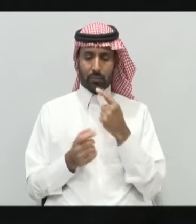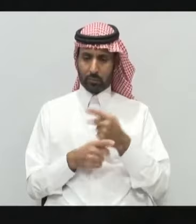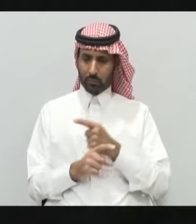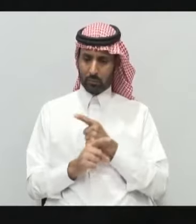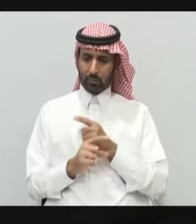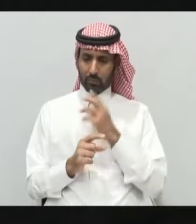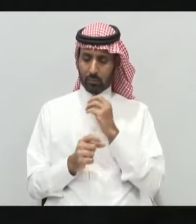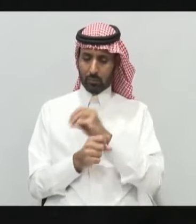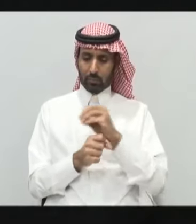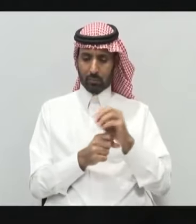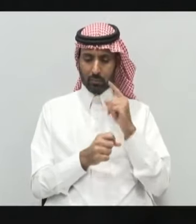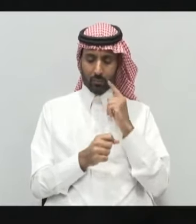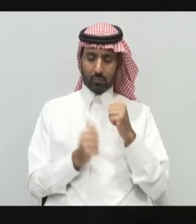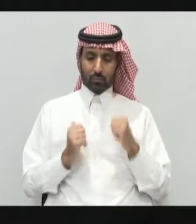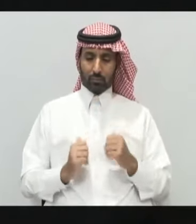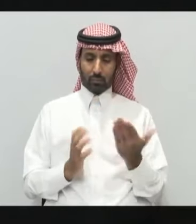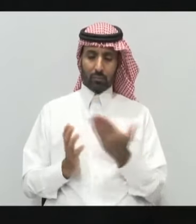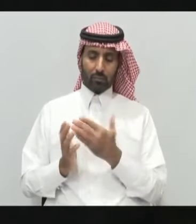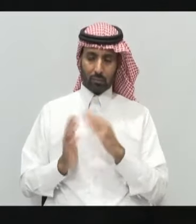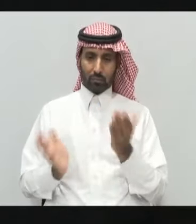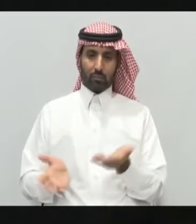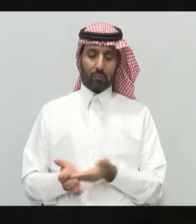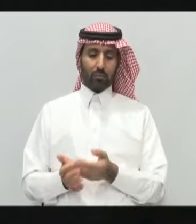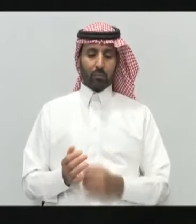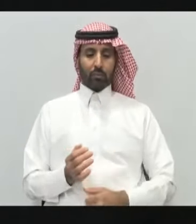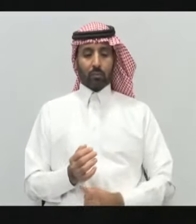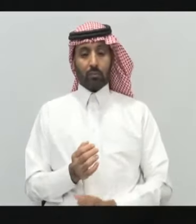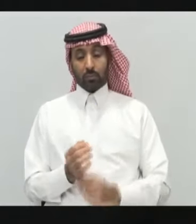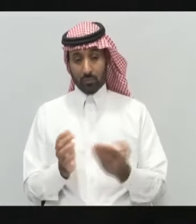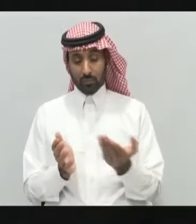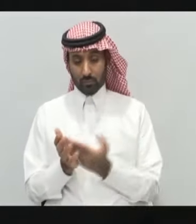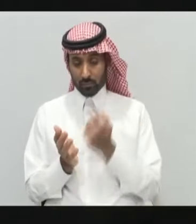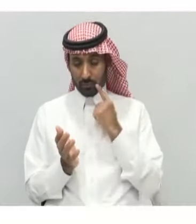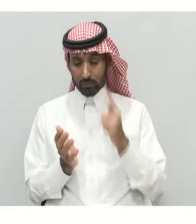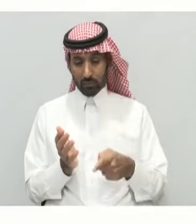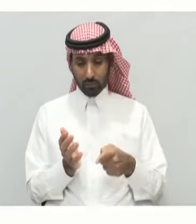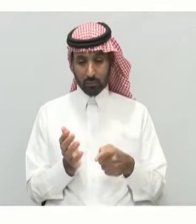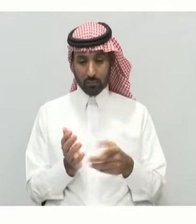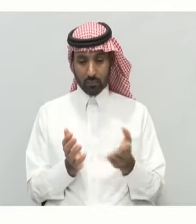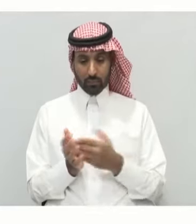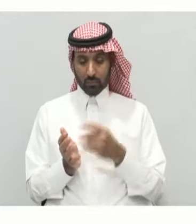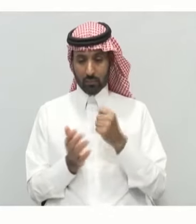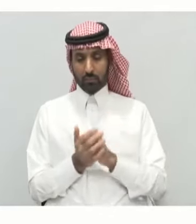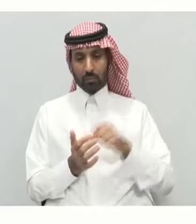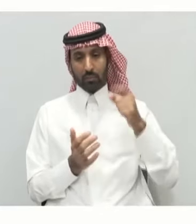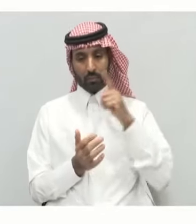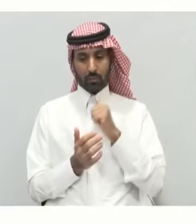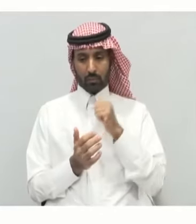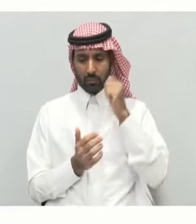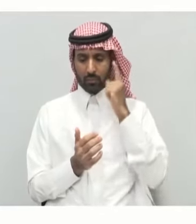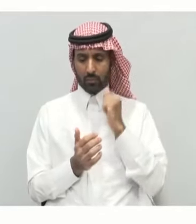teachers who teach those classes. And here we have the days. Here we have Sunday,